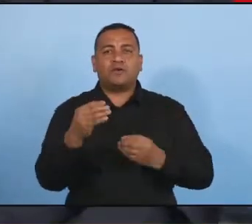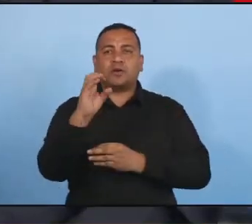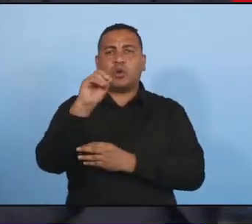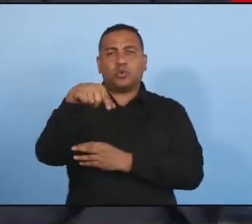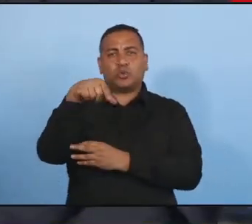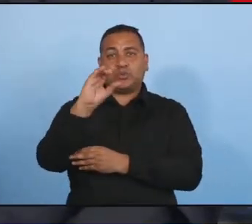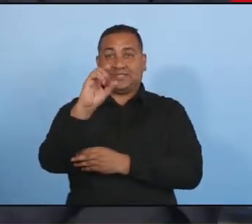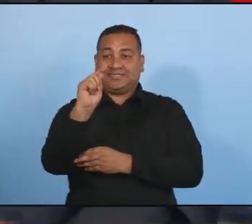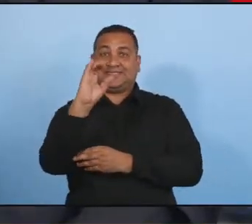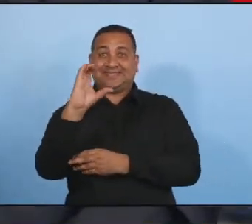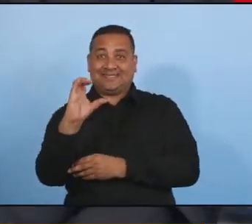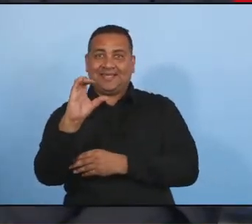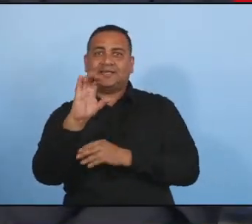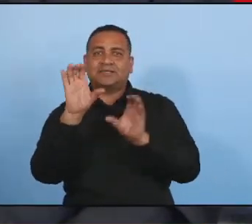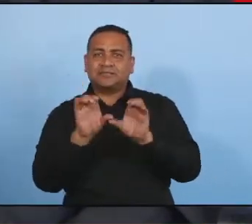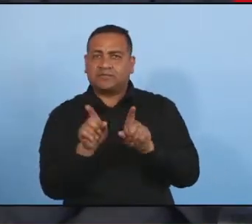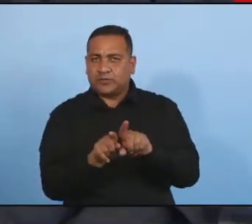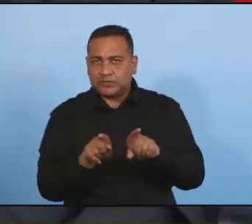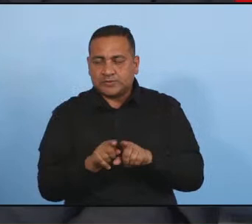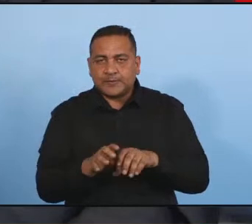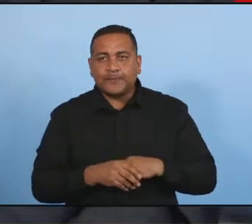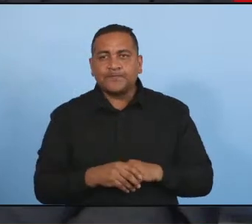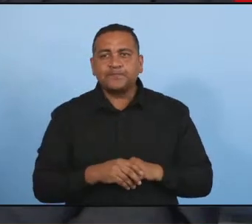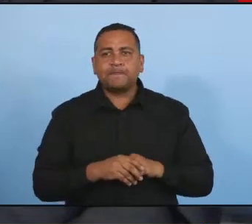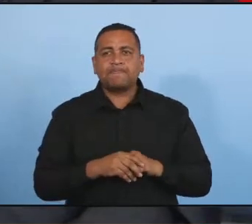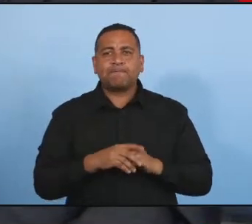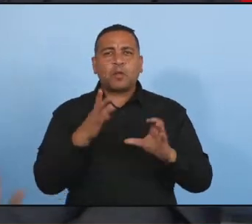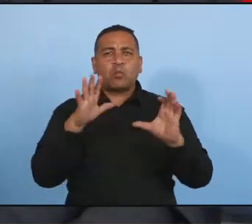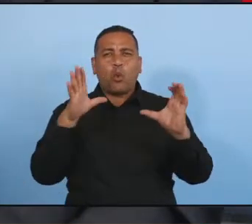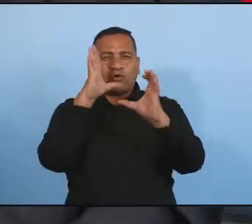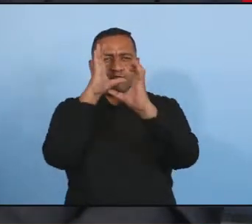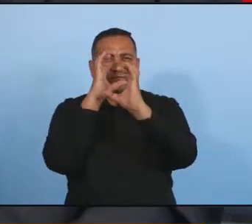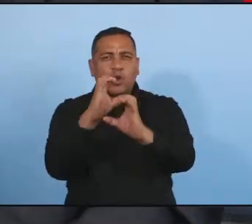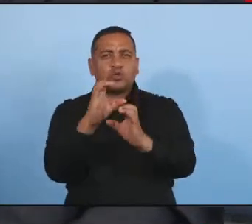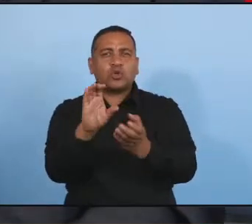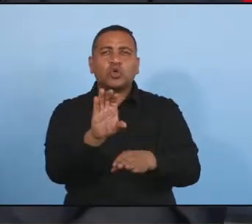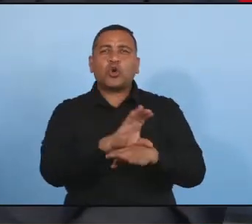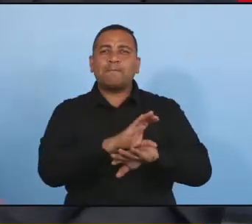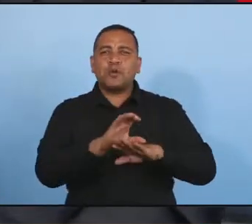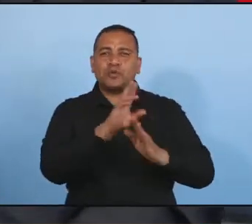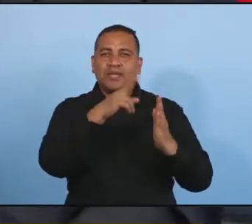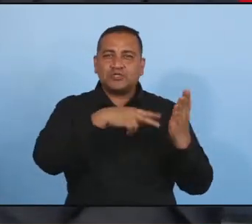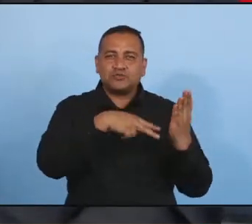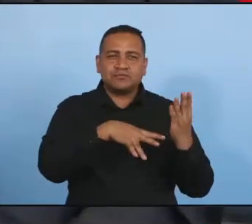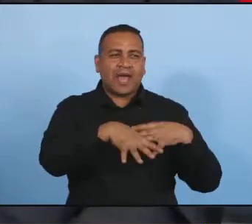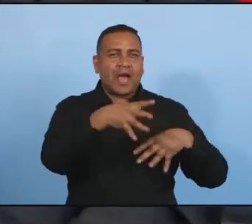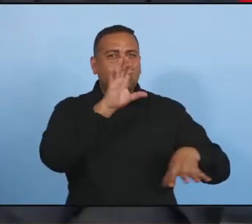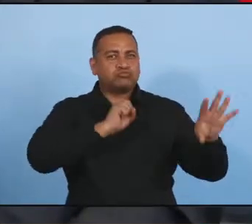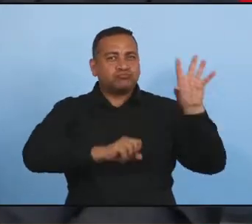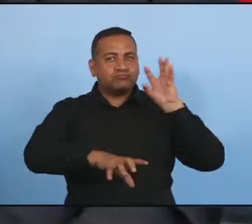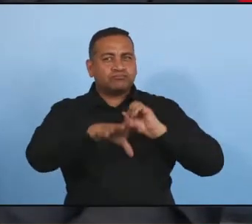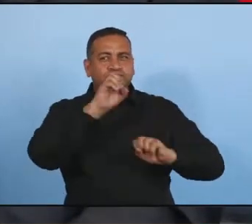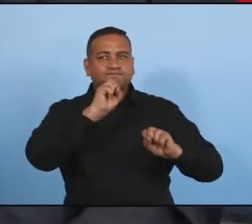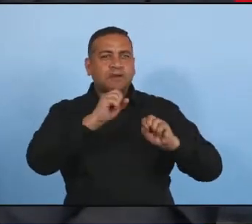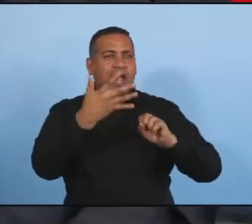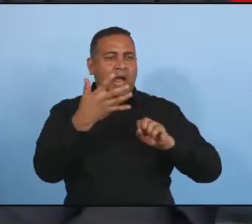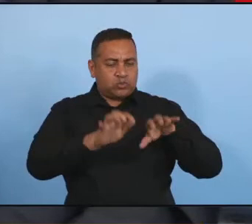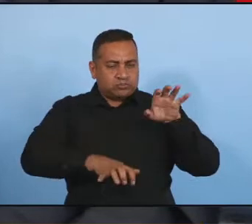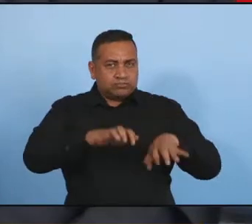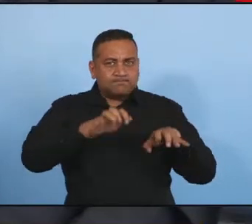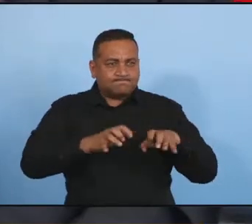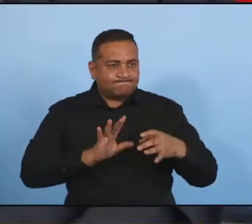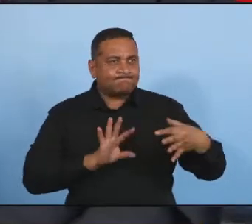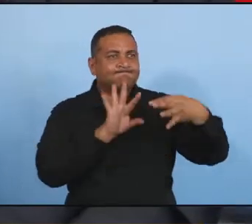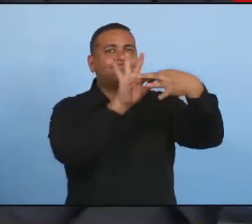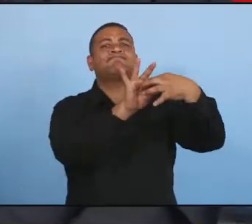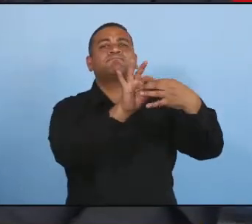milling machines, which is computerized. So students learn to write the program so that the machine